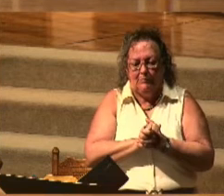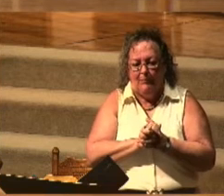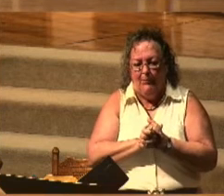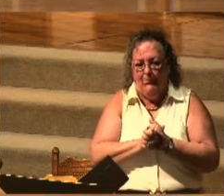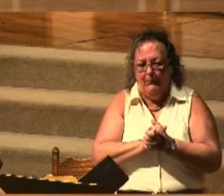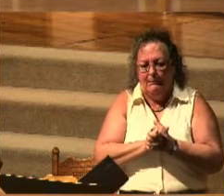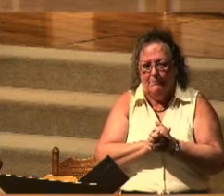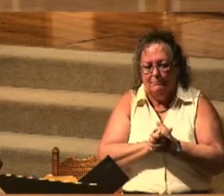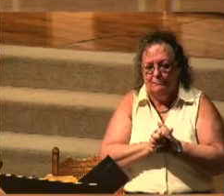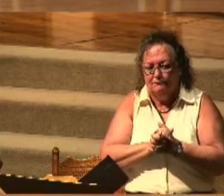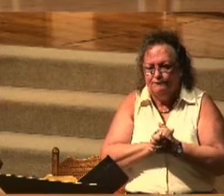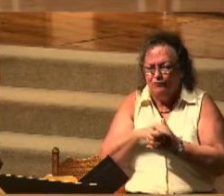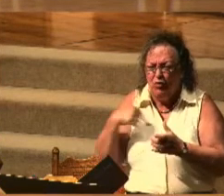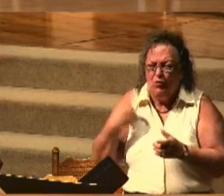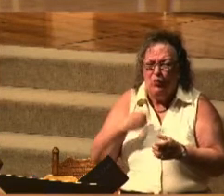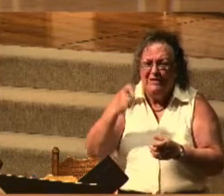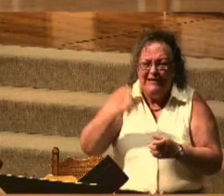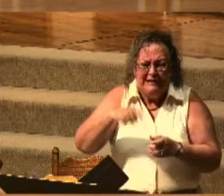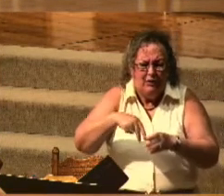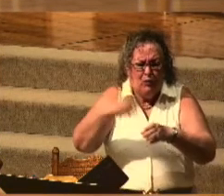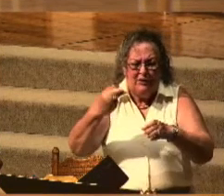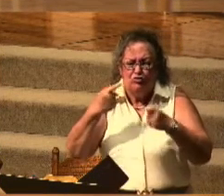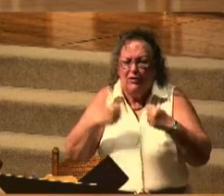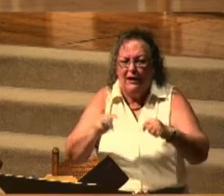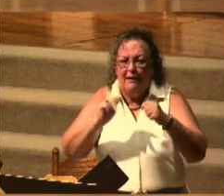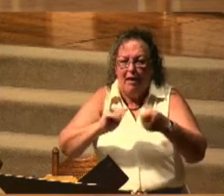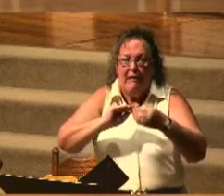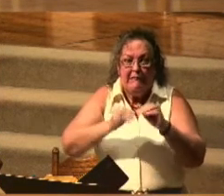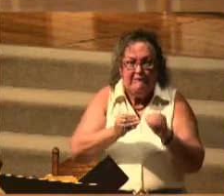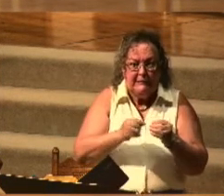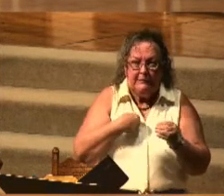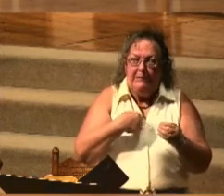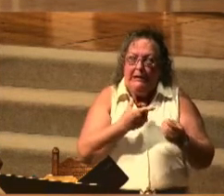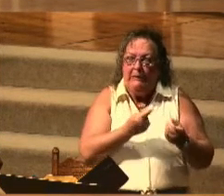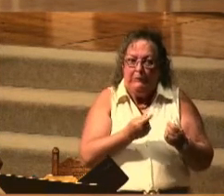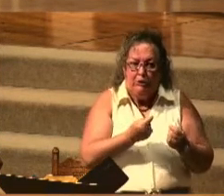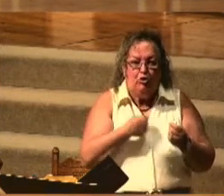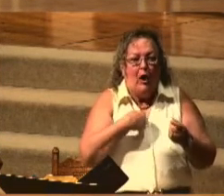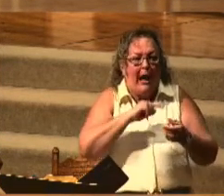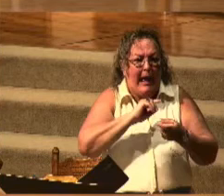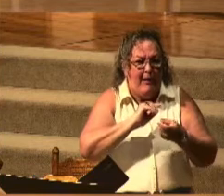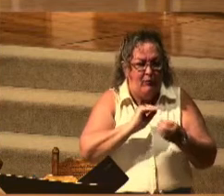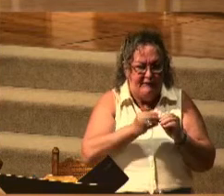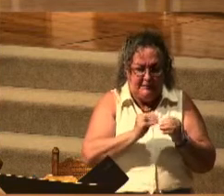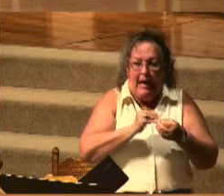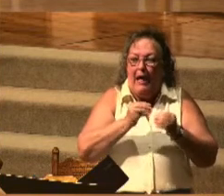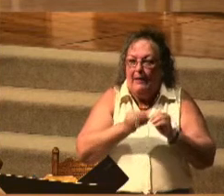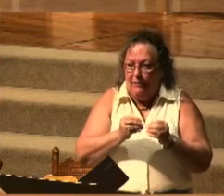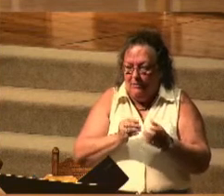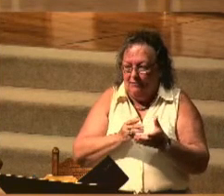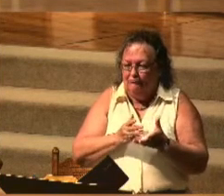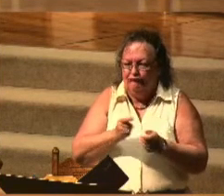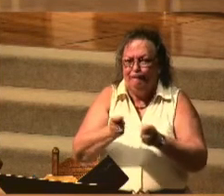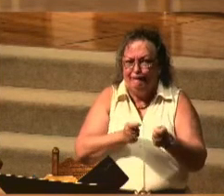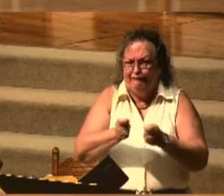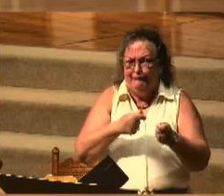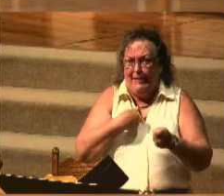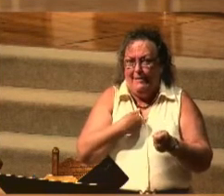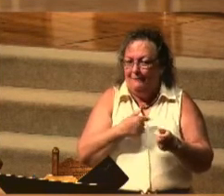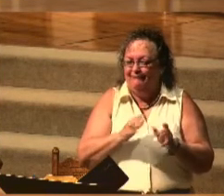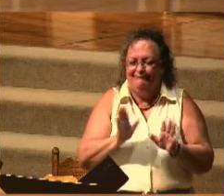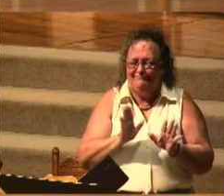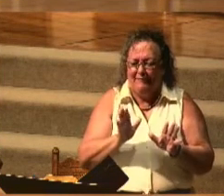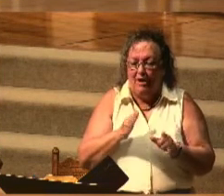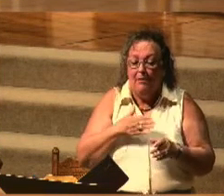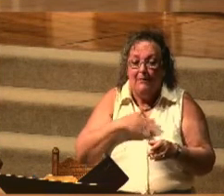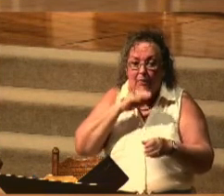We need to quit trying to fix everything and let God work it out. That's, when I work on things at my house, my wife